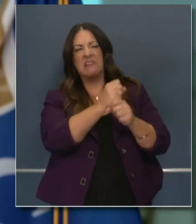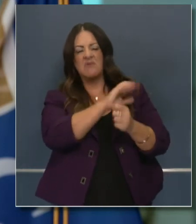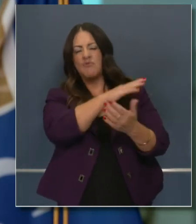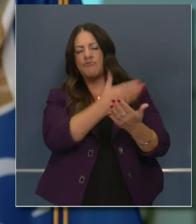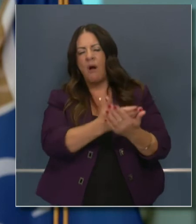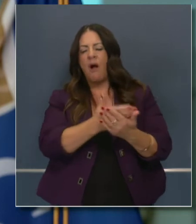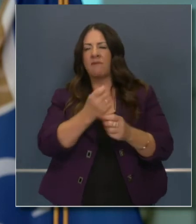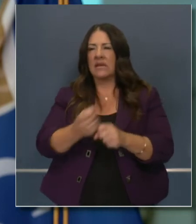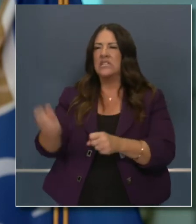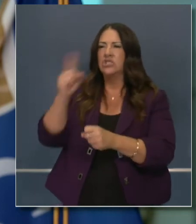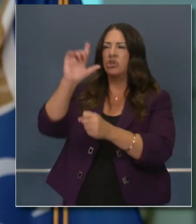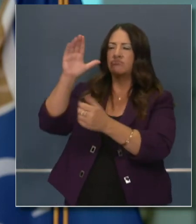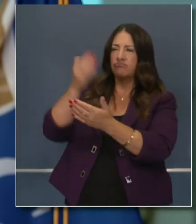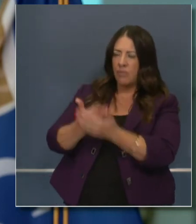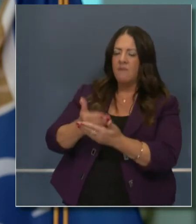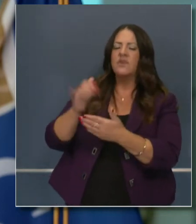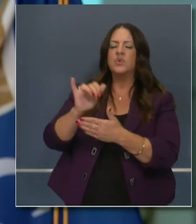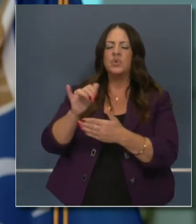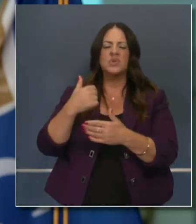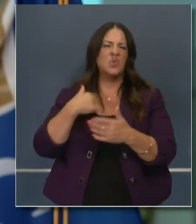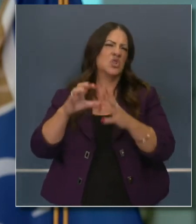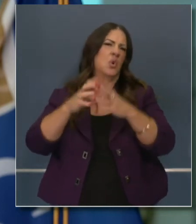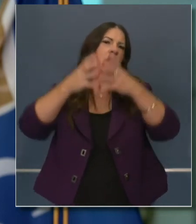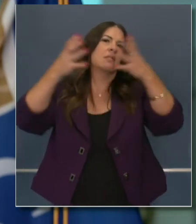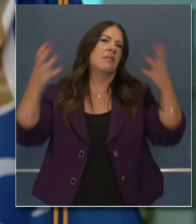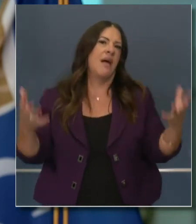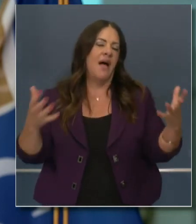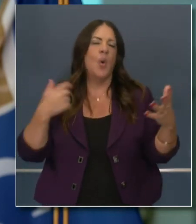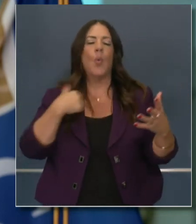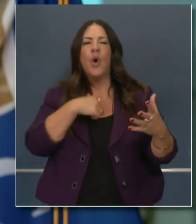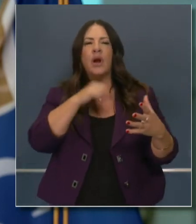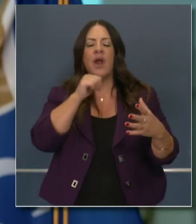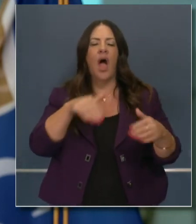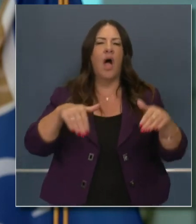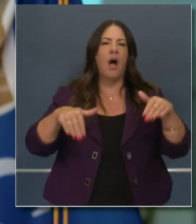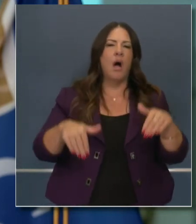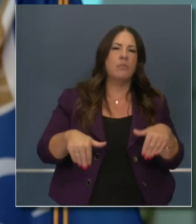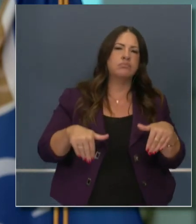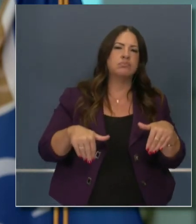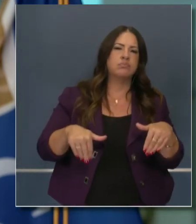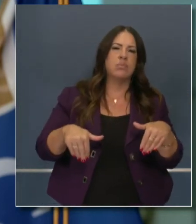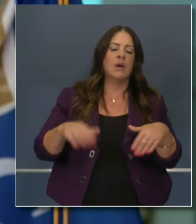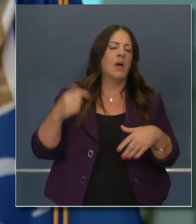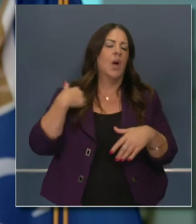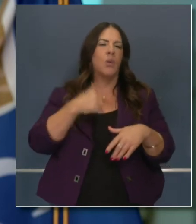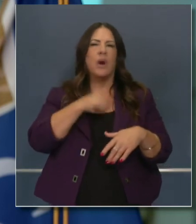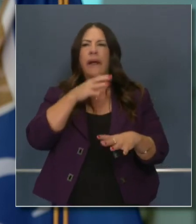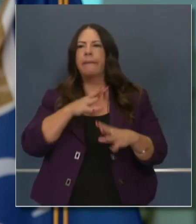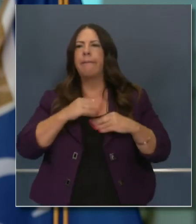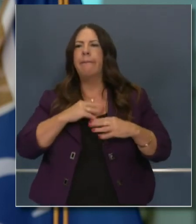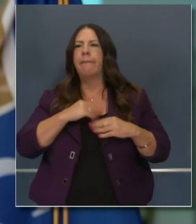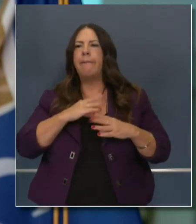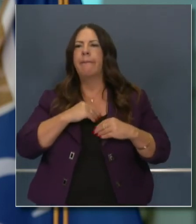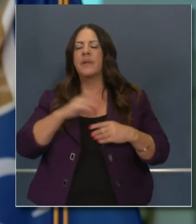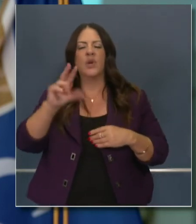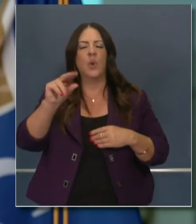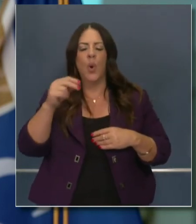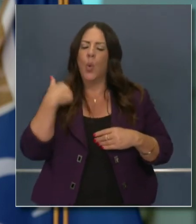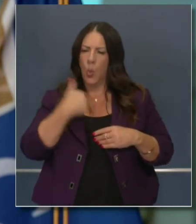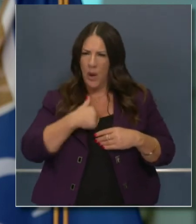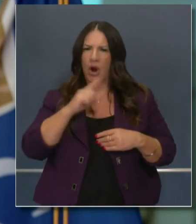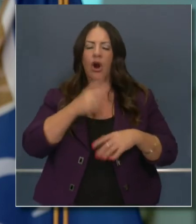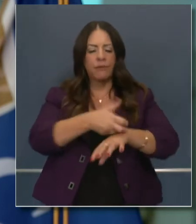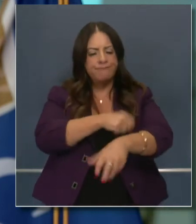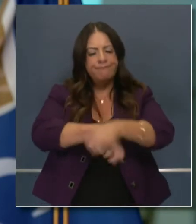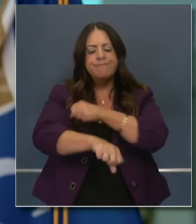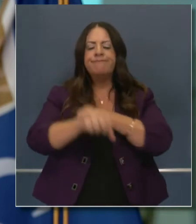to come after that. So there's a lot of progress. We're not standing still. We're not just victims of fate. We want to shape this future. We